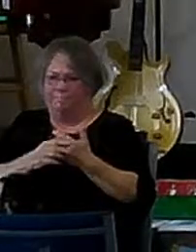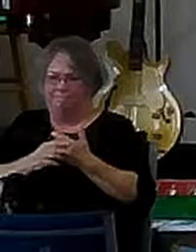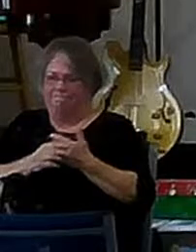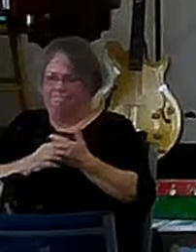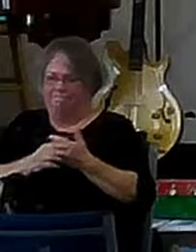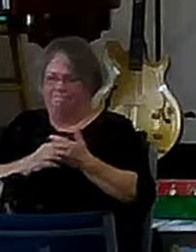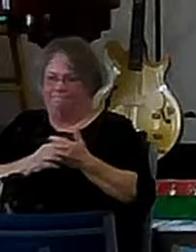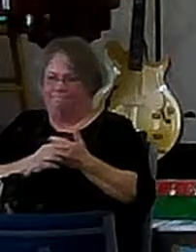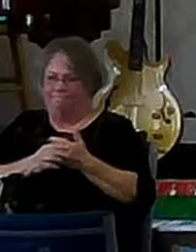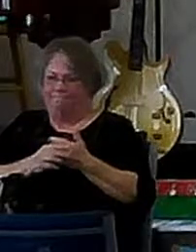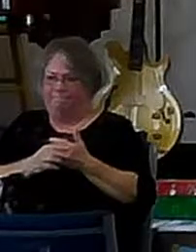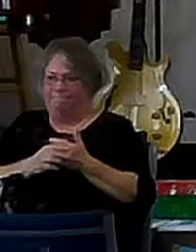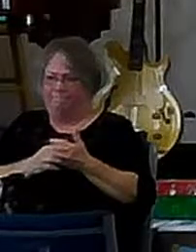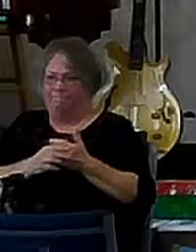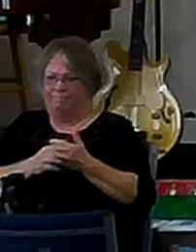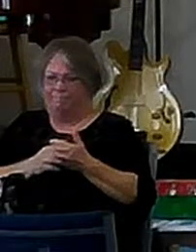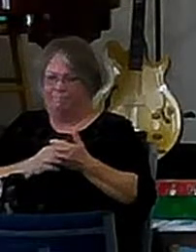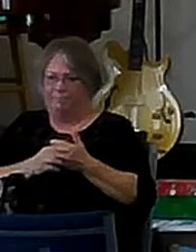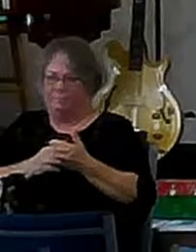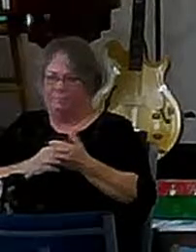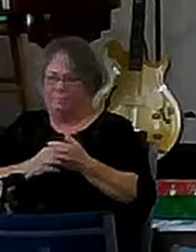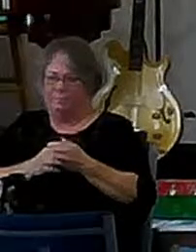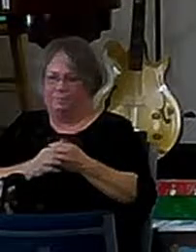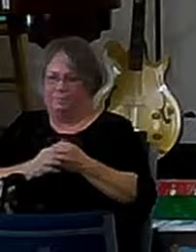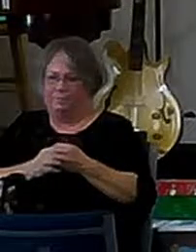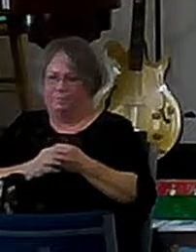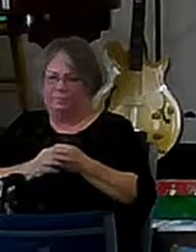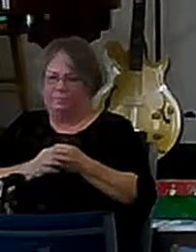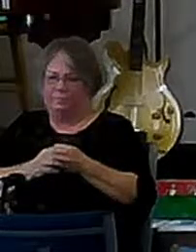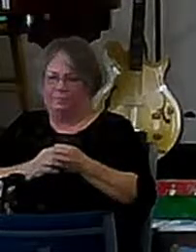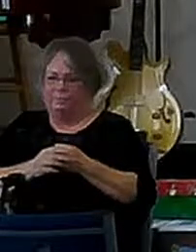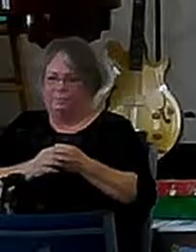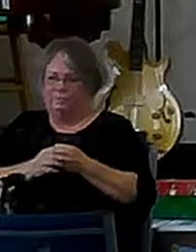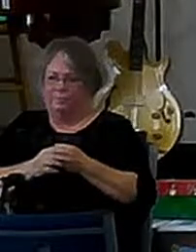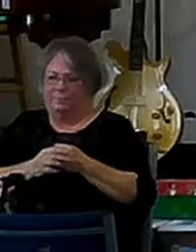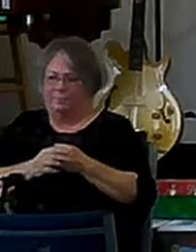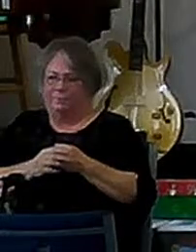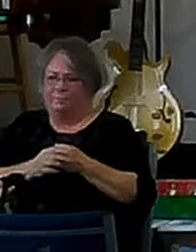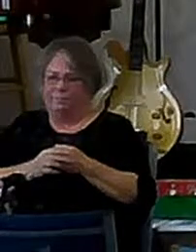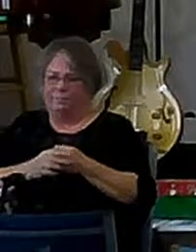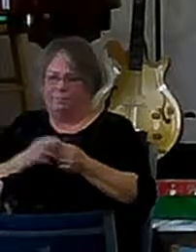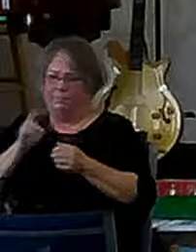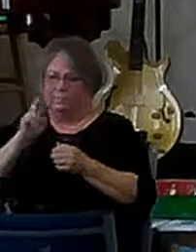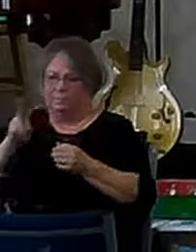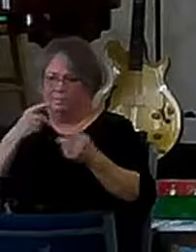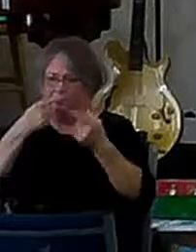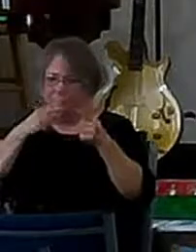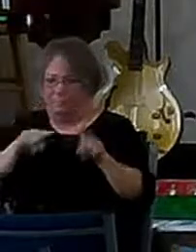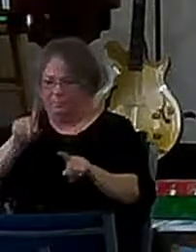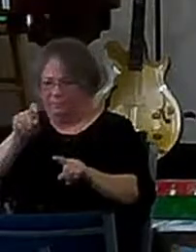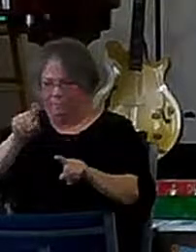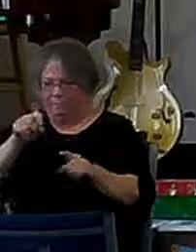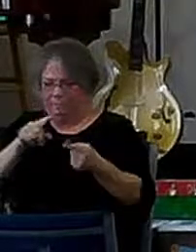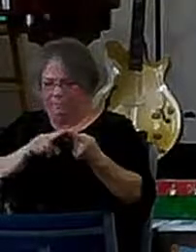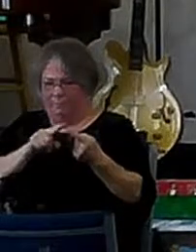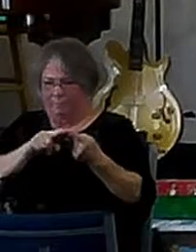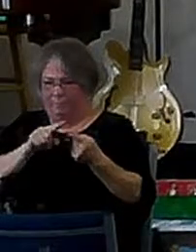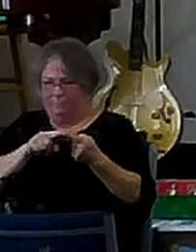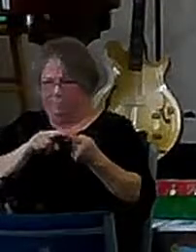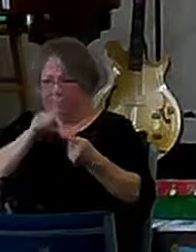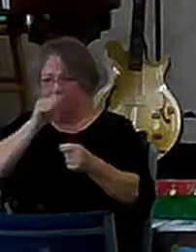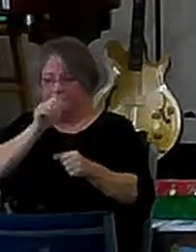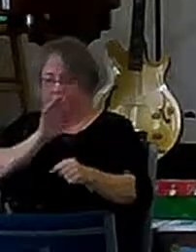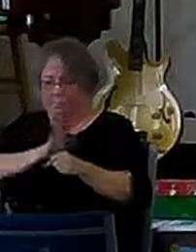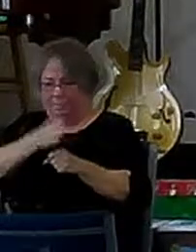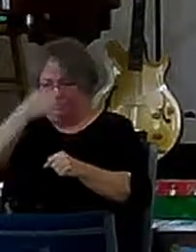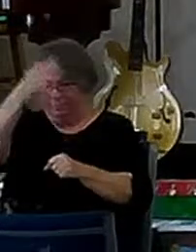And I can suggest two possible answers to this question. Number one, the promises